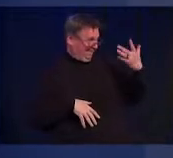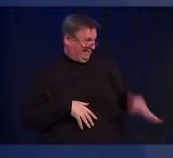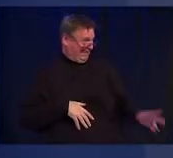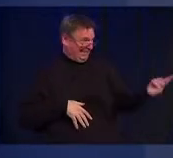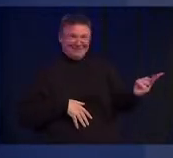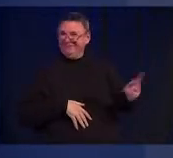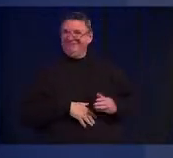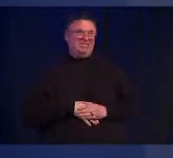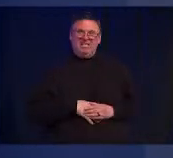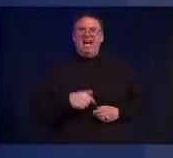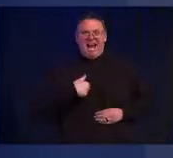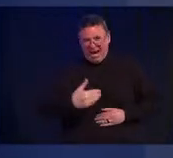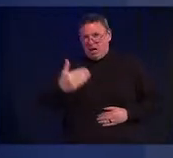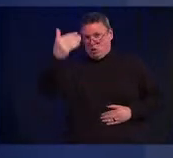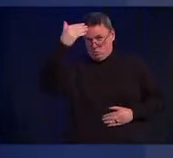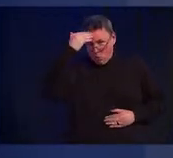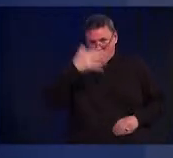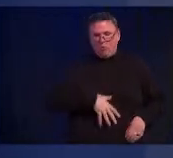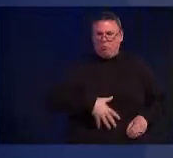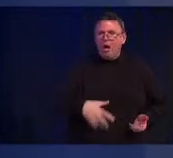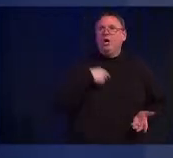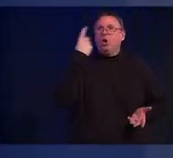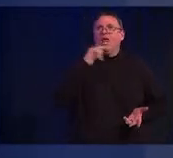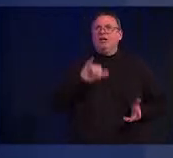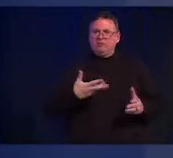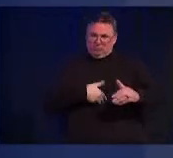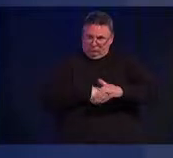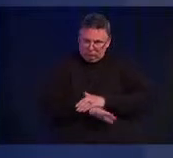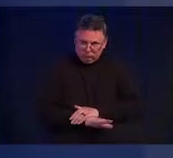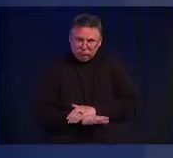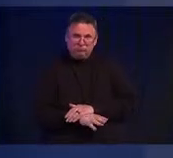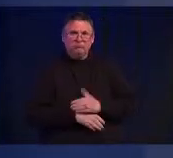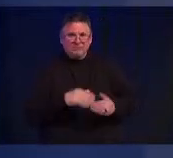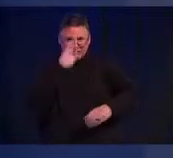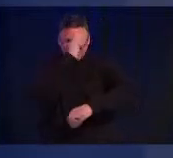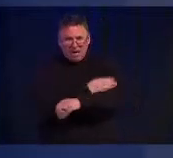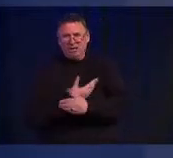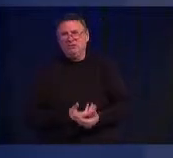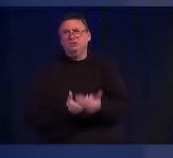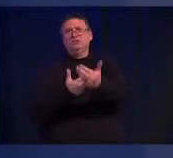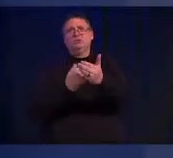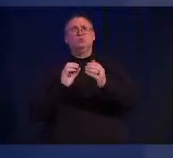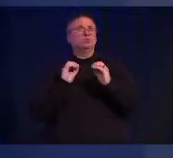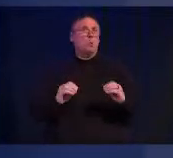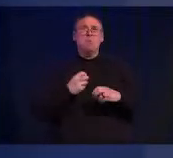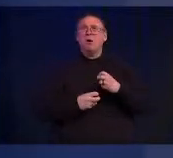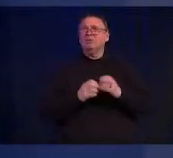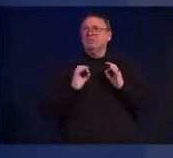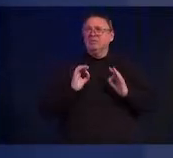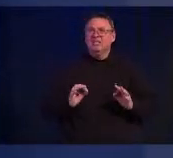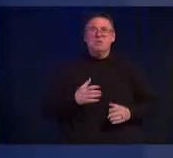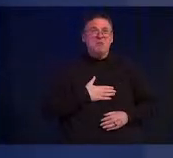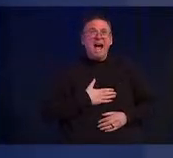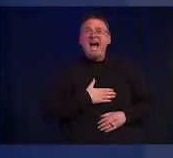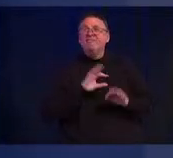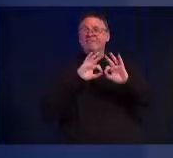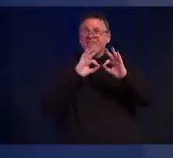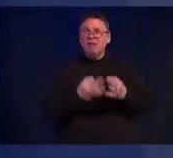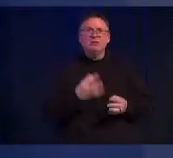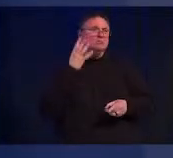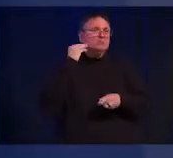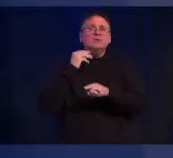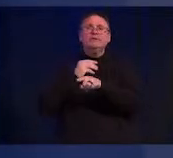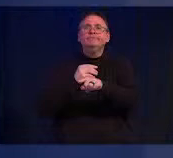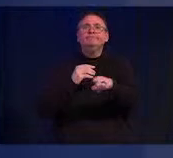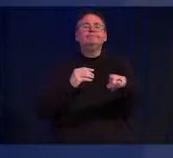very fortunate. I have an amazing son. I didn't have complications, but I have friends and family who have. And when you're in that situation, you have got